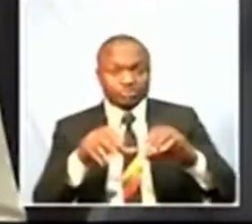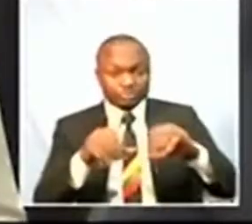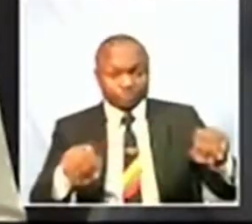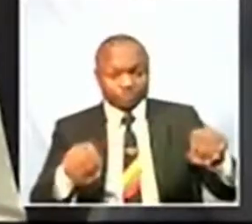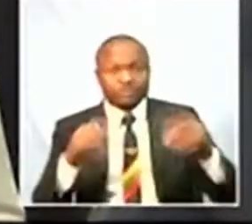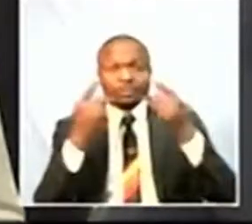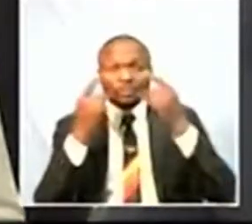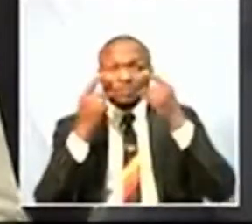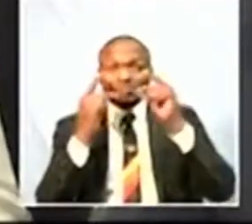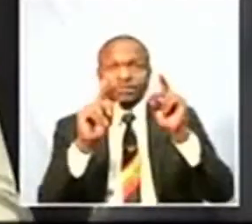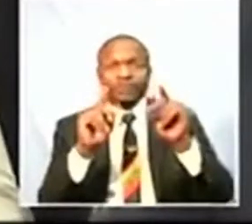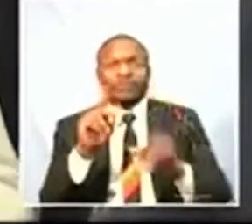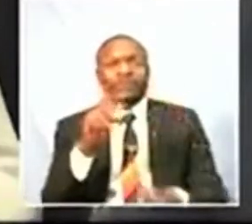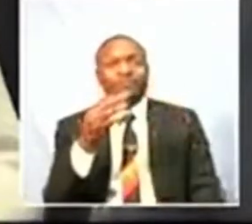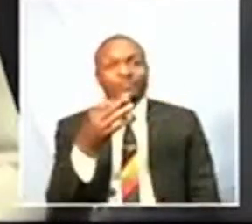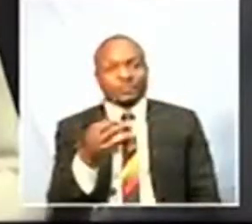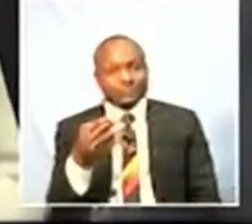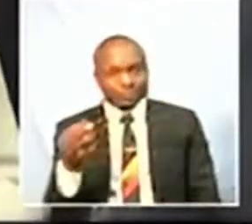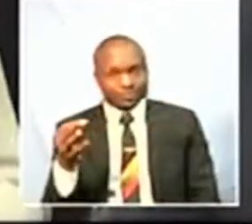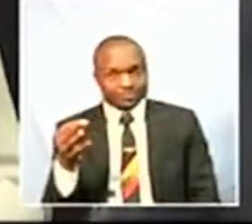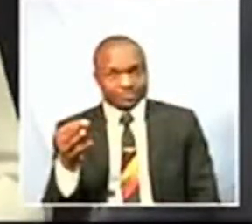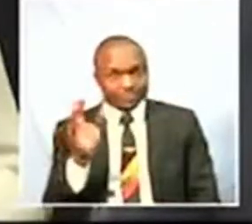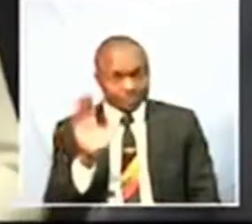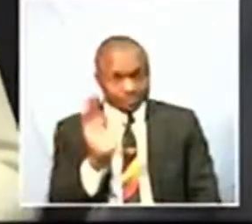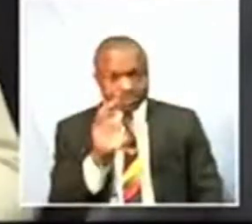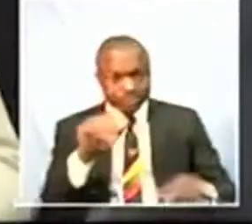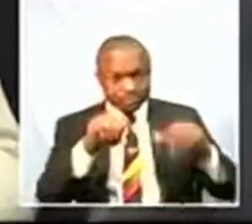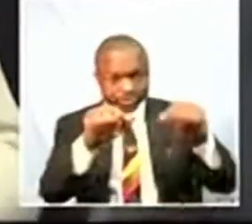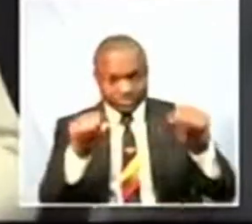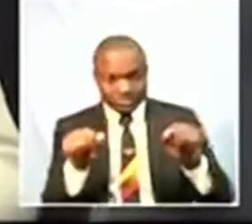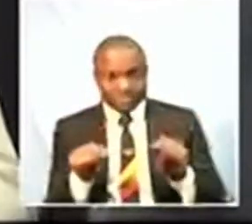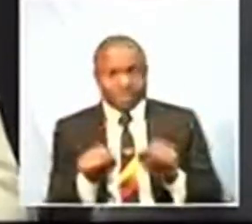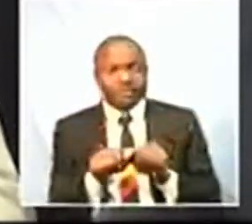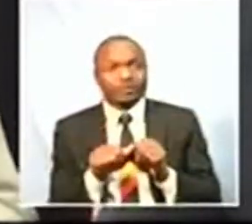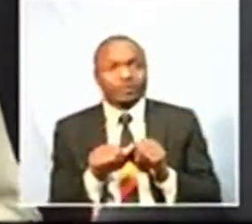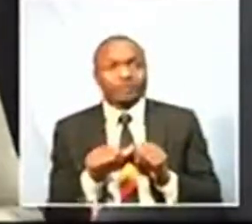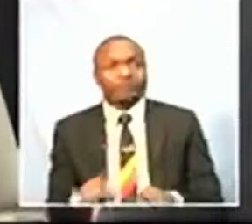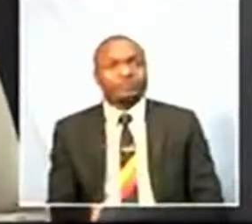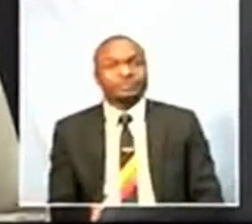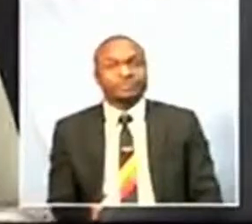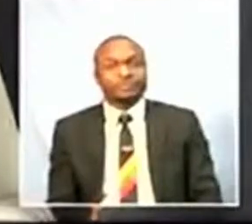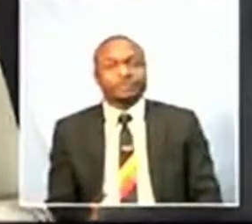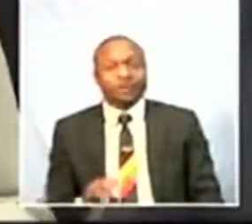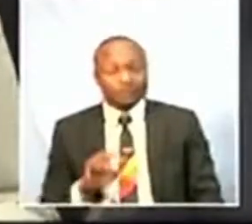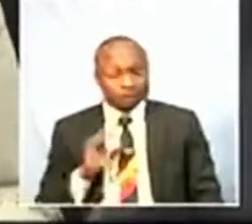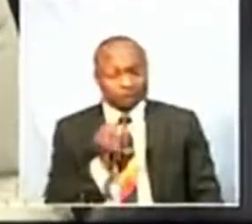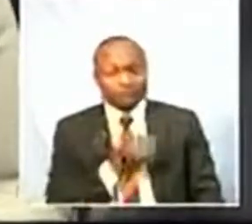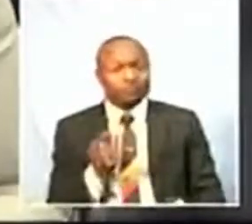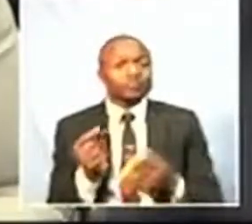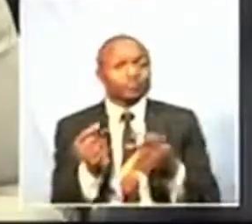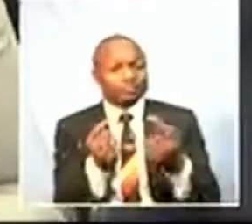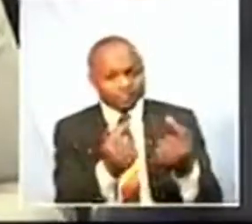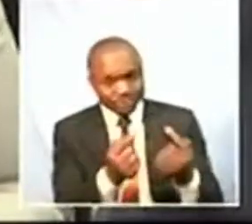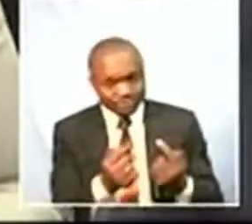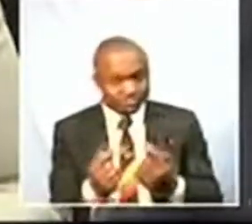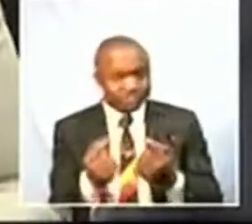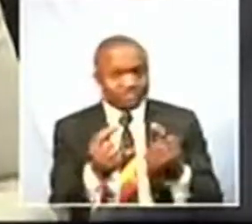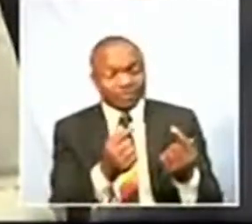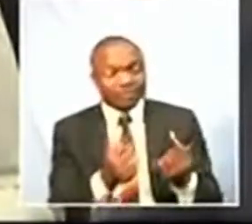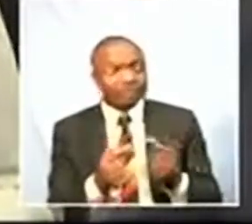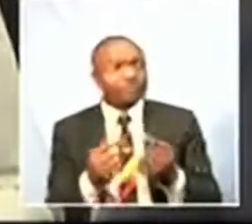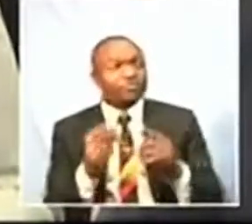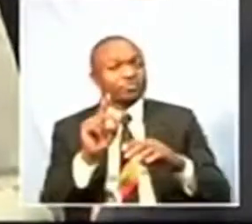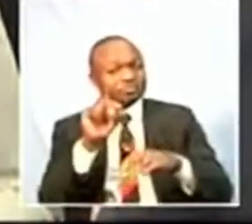public facilities in their jurisdiction. So, Chair, in our situation, we had the